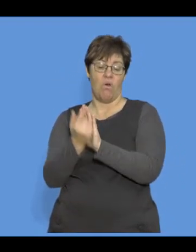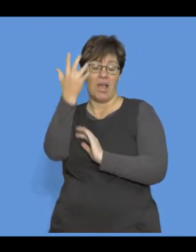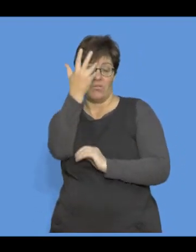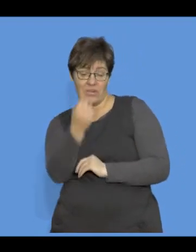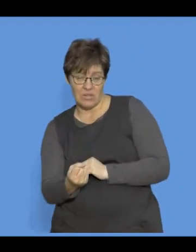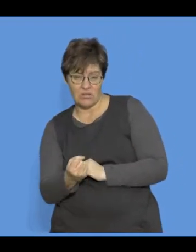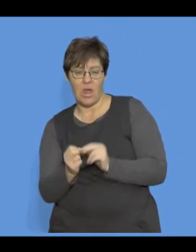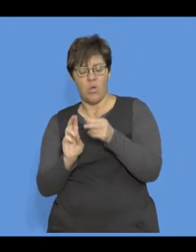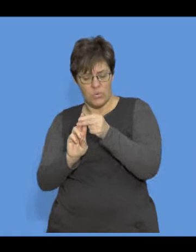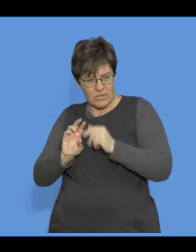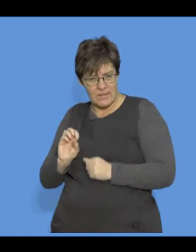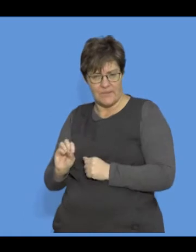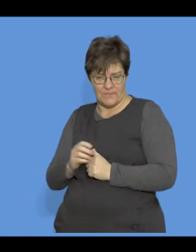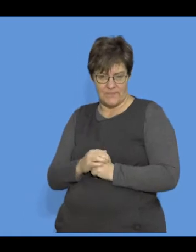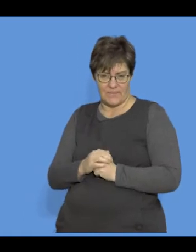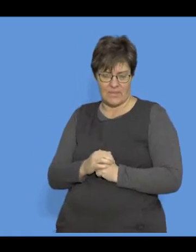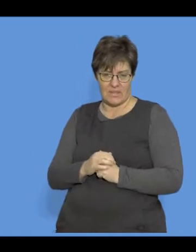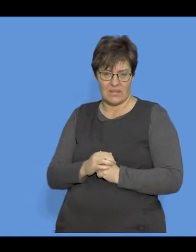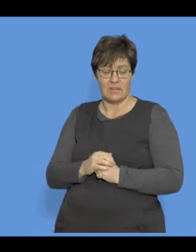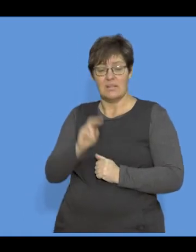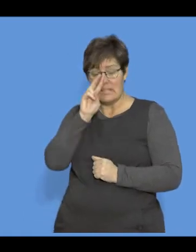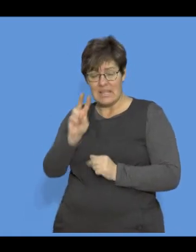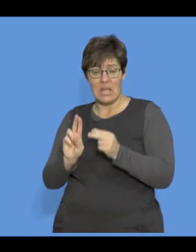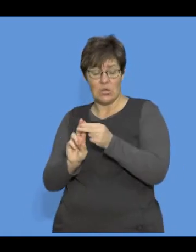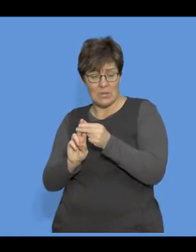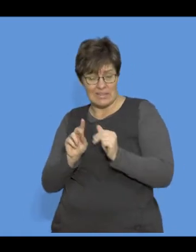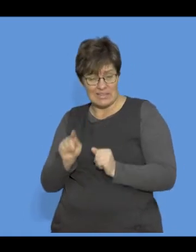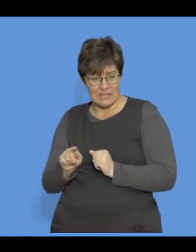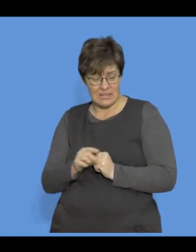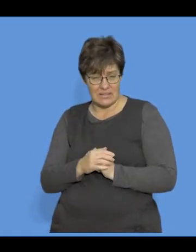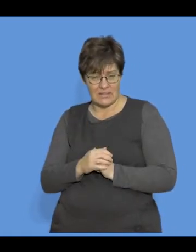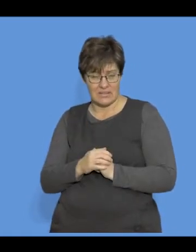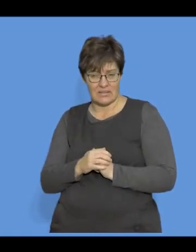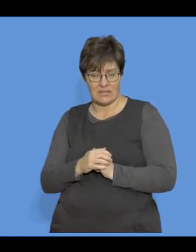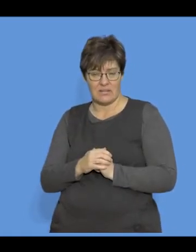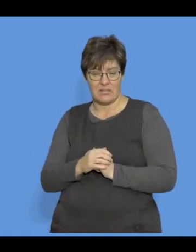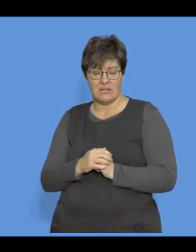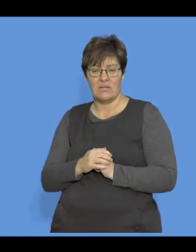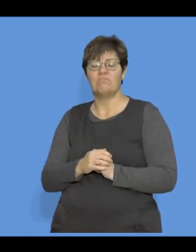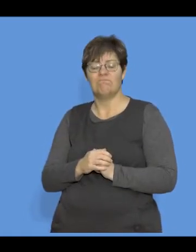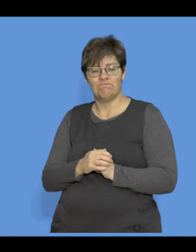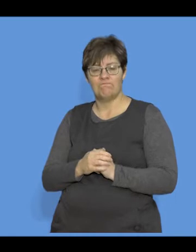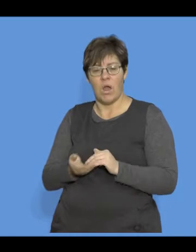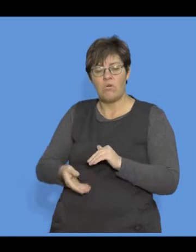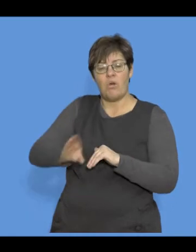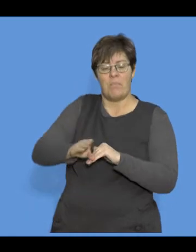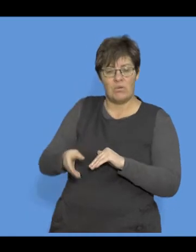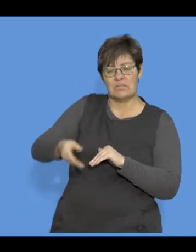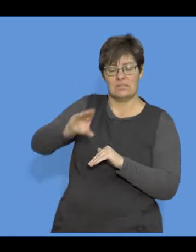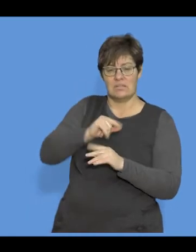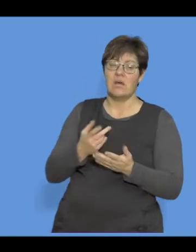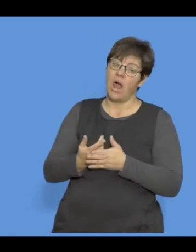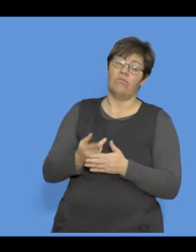units. Please notice that these units are compound units. It's not just newtons and something